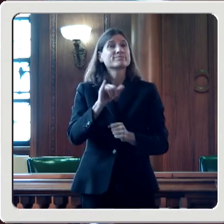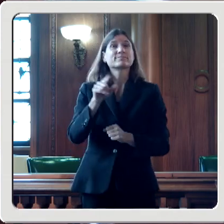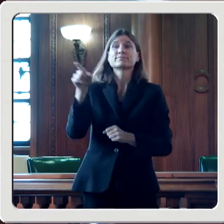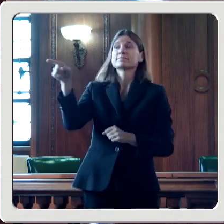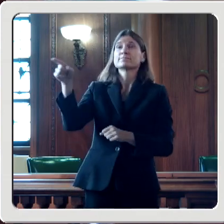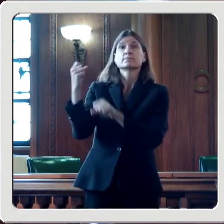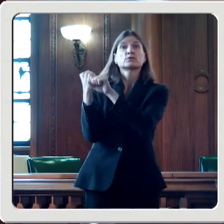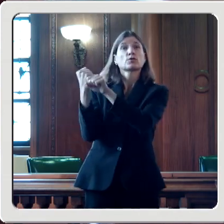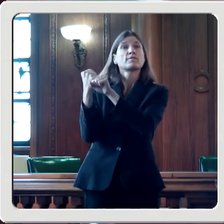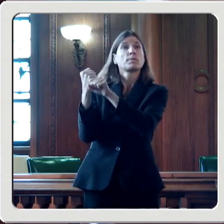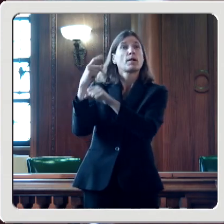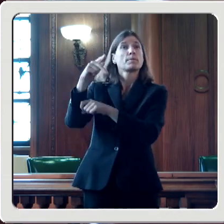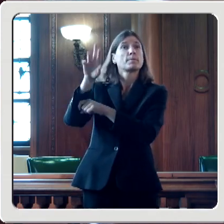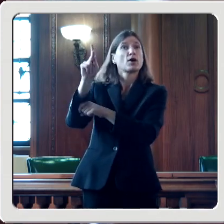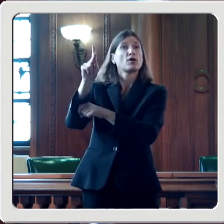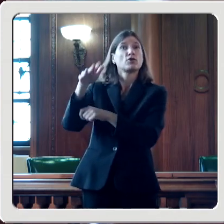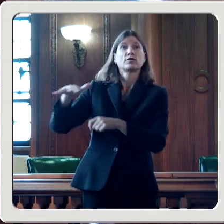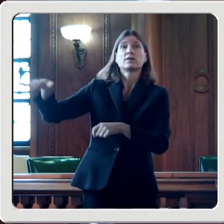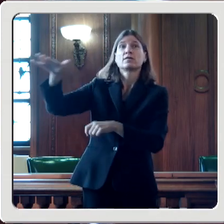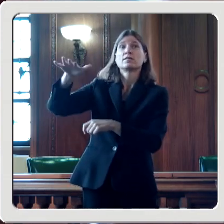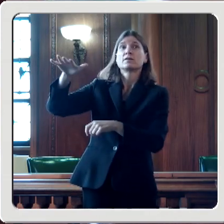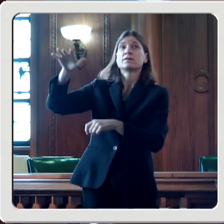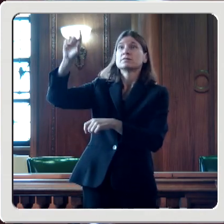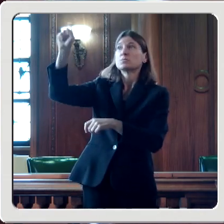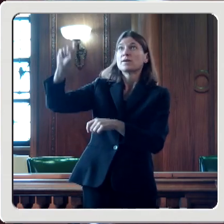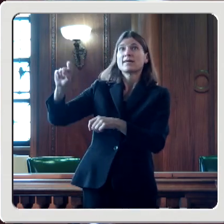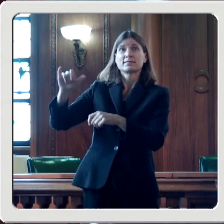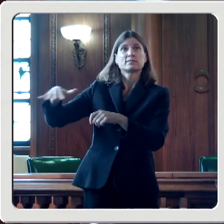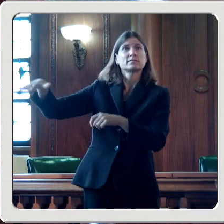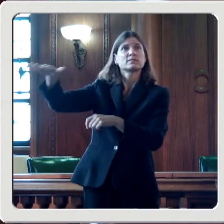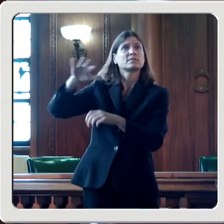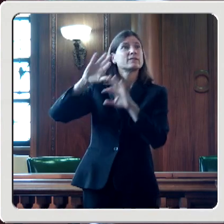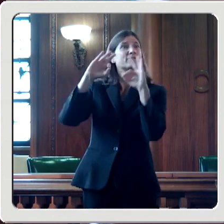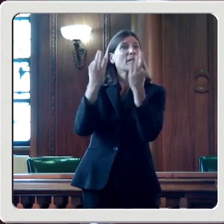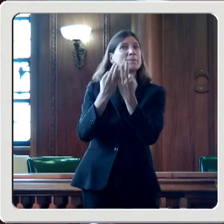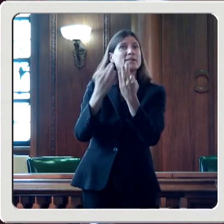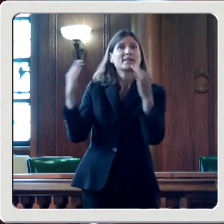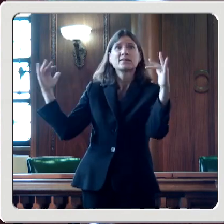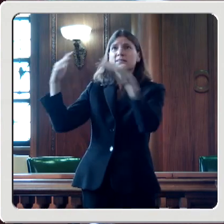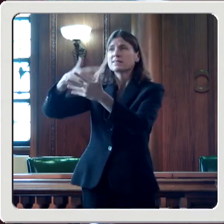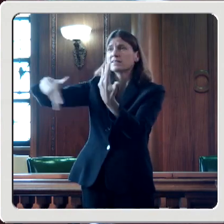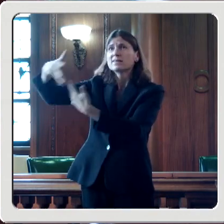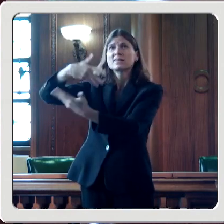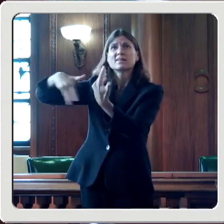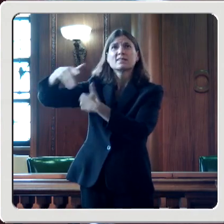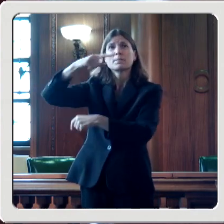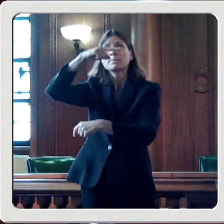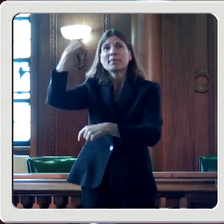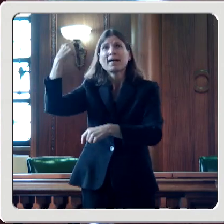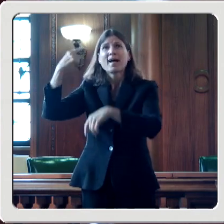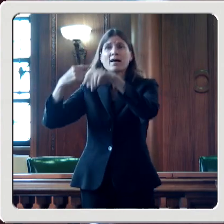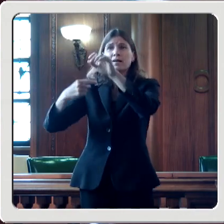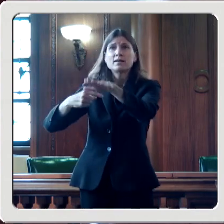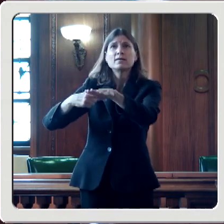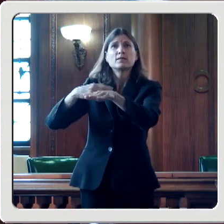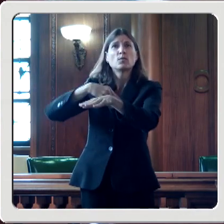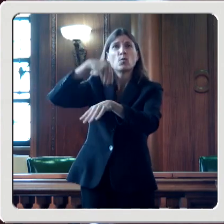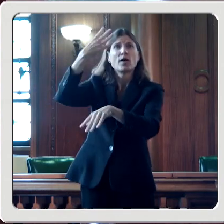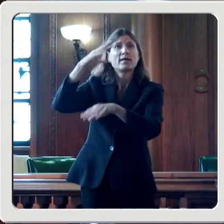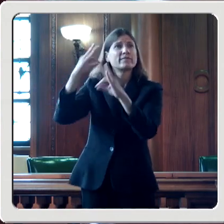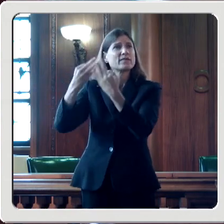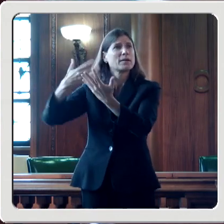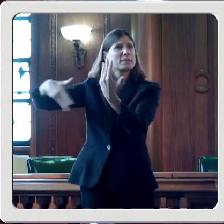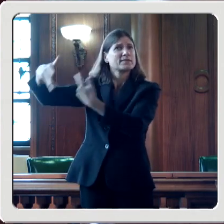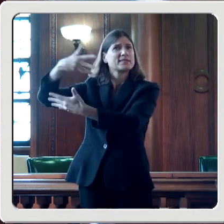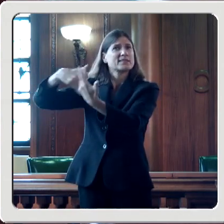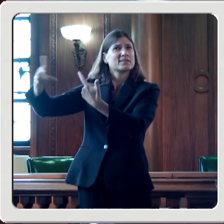together families of all creed colors and backgrounds that come together as one. So we're going to continue our crackdown on dirt bikes and